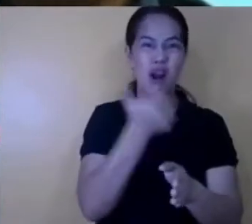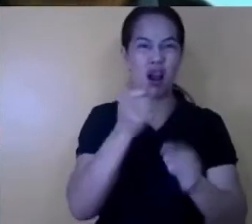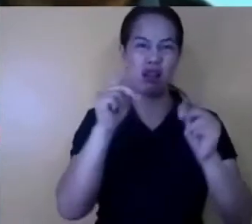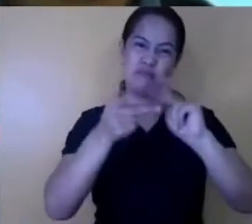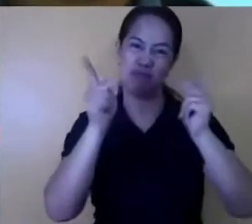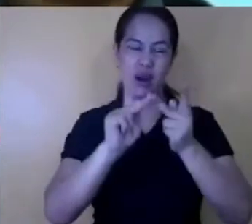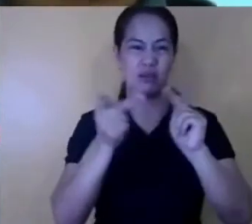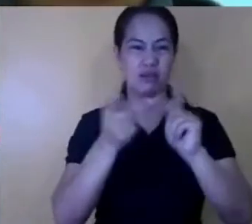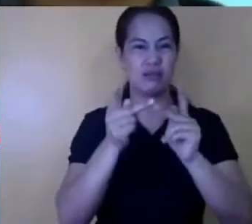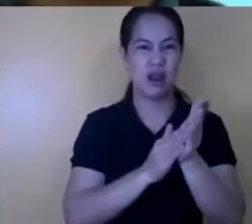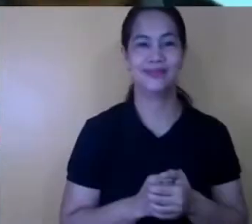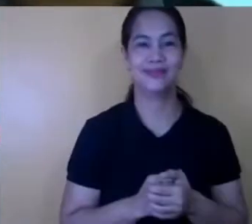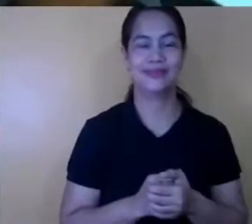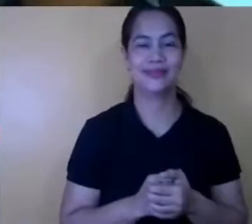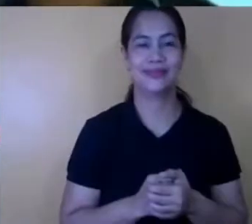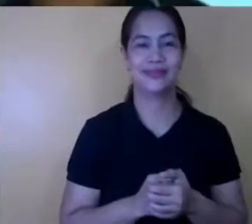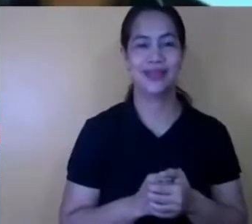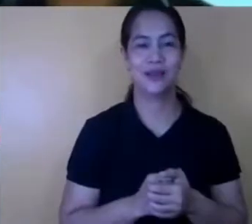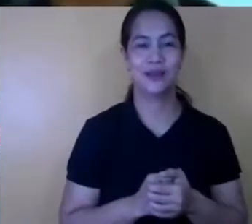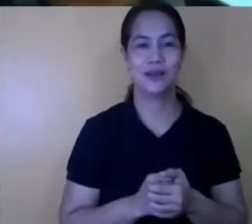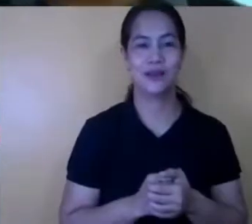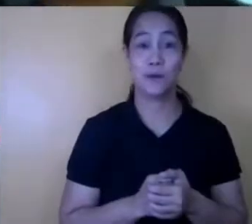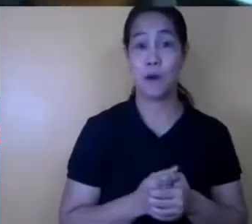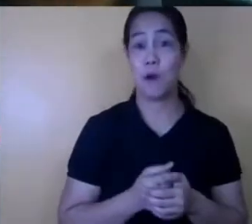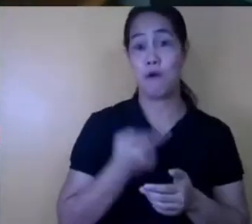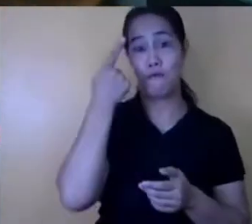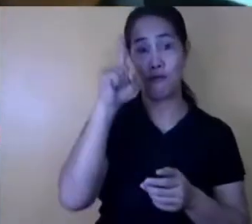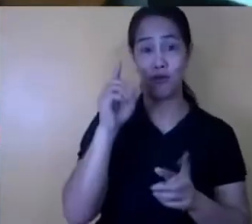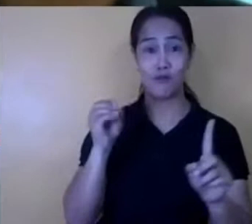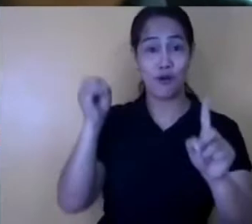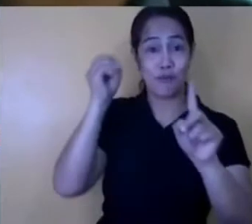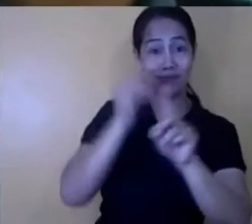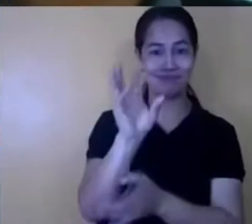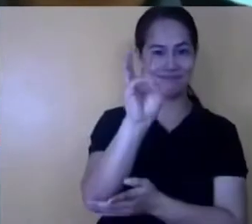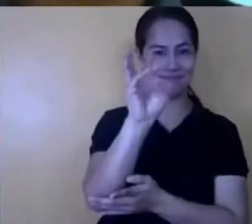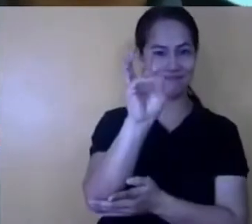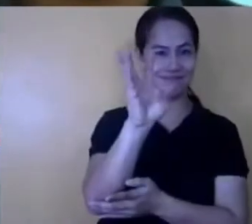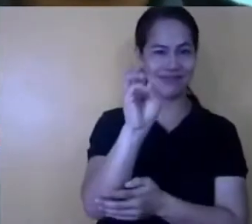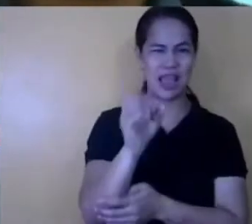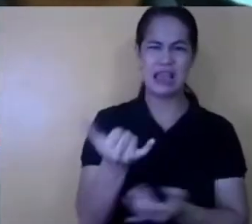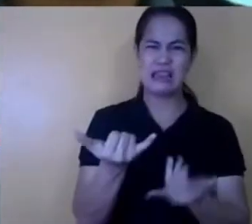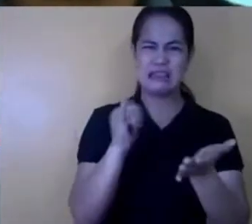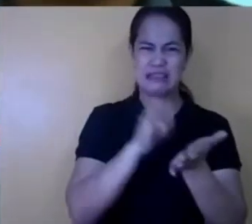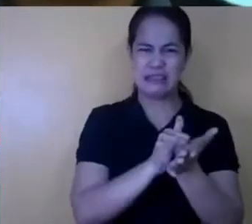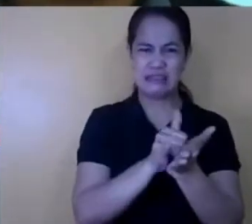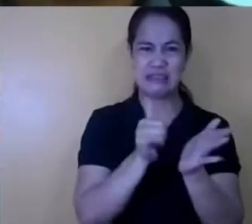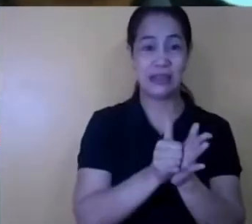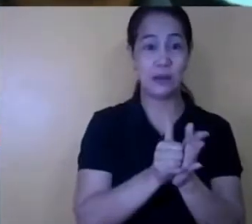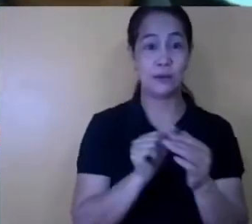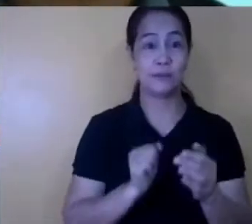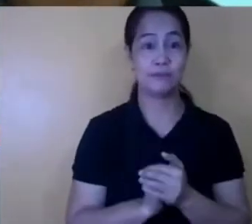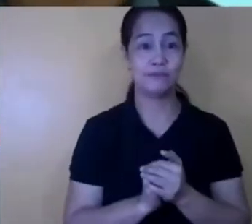an unsatisfactory rating. For objective 16, this kind of